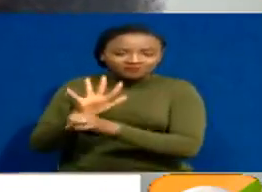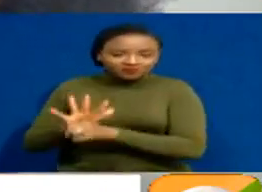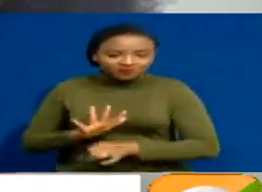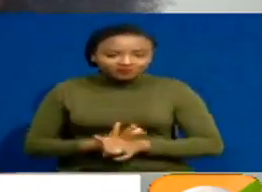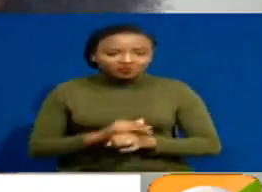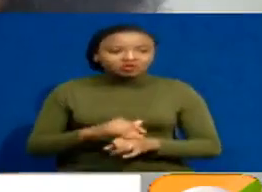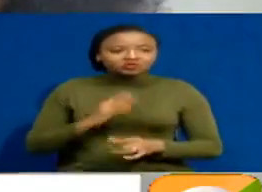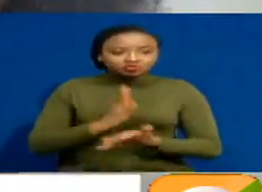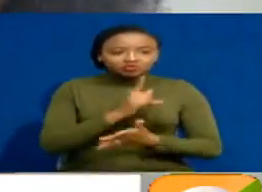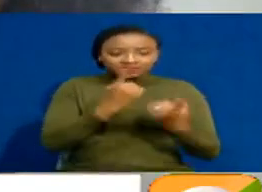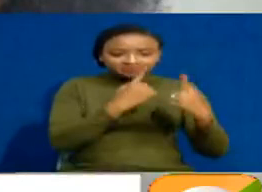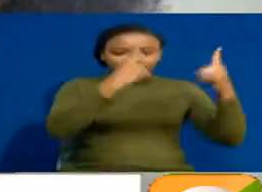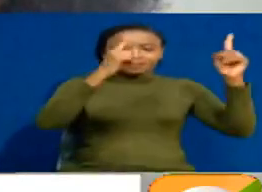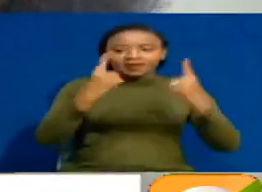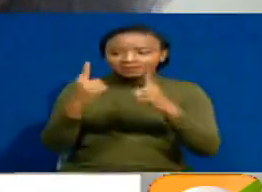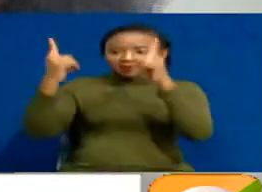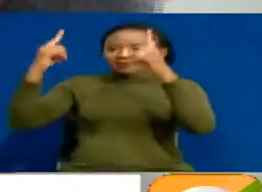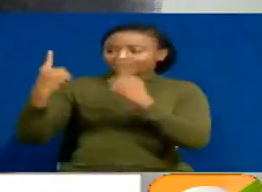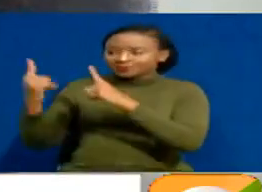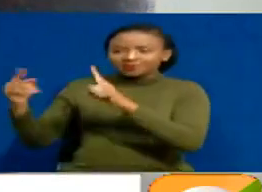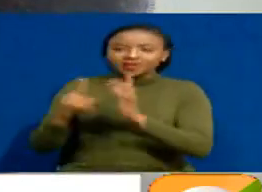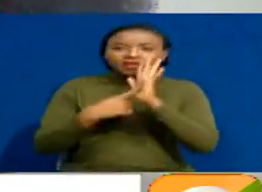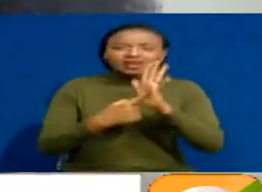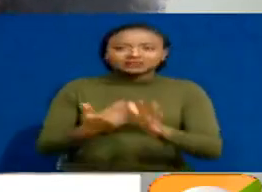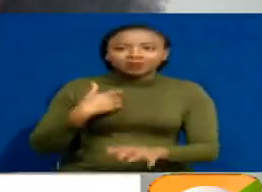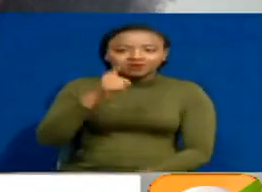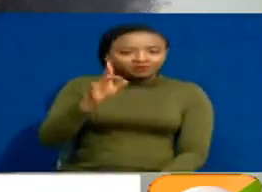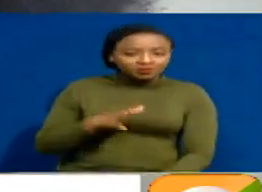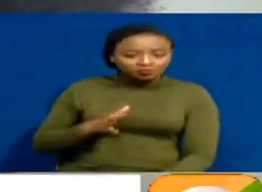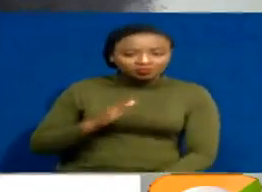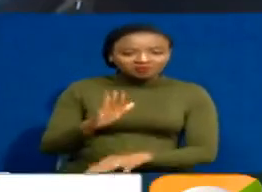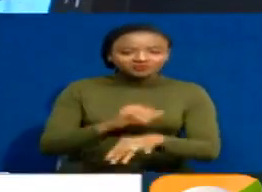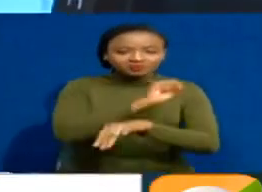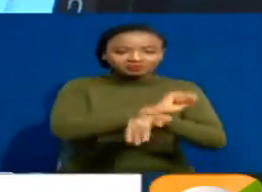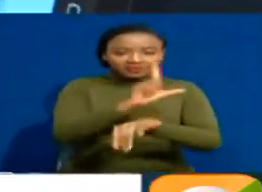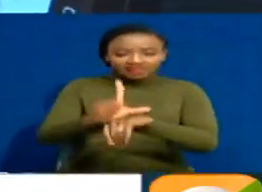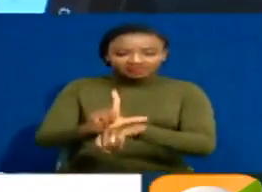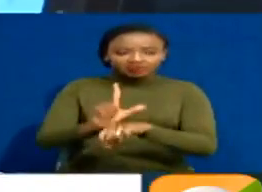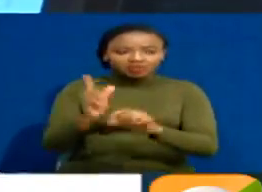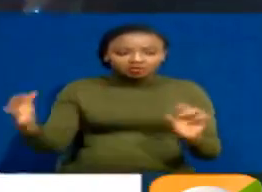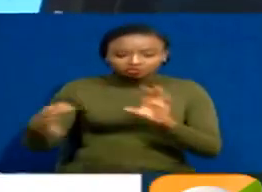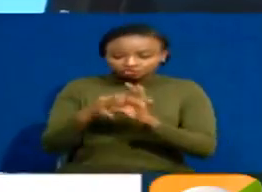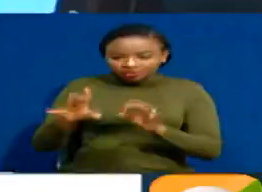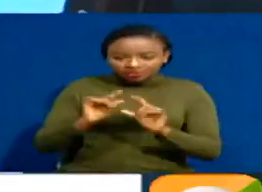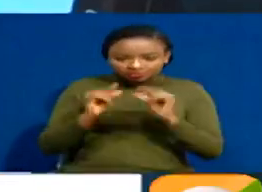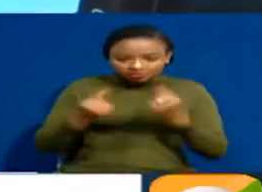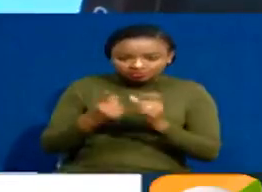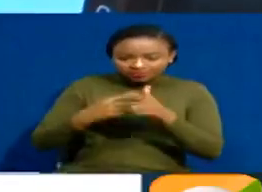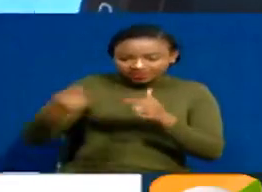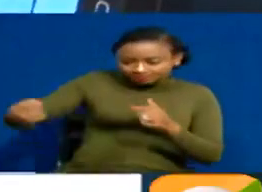na success a lot. So unapata, like, there was a lady from Sierra Leone alikuja hapo kwa group akani